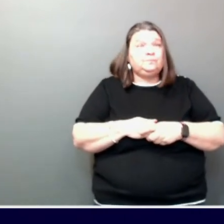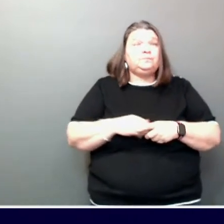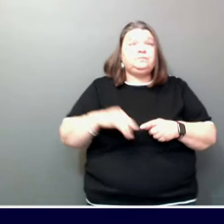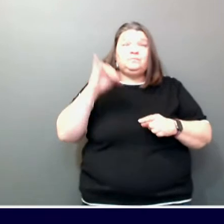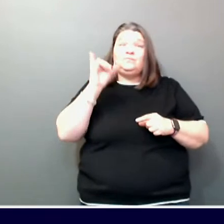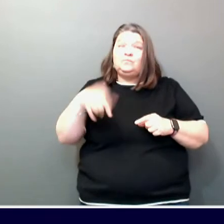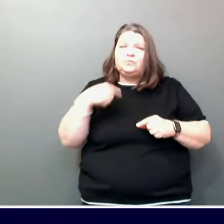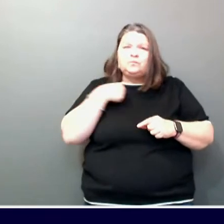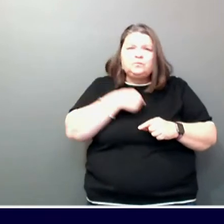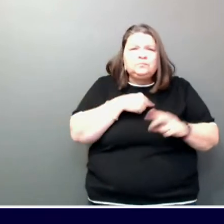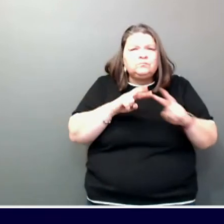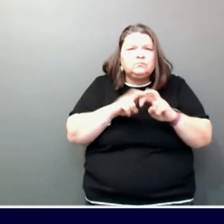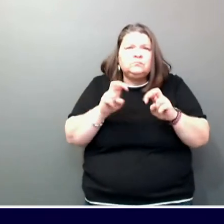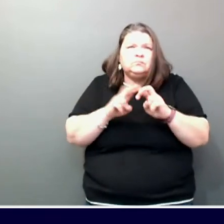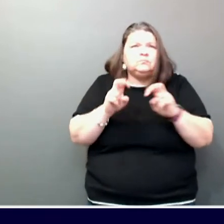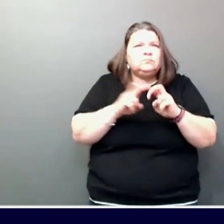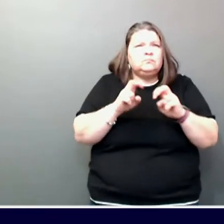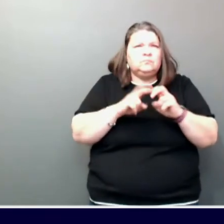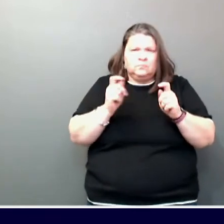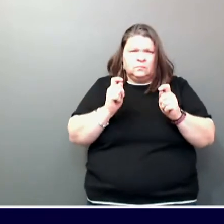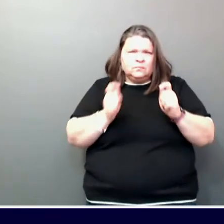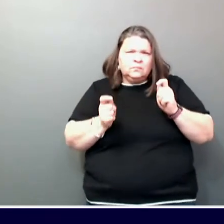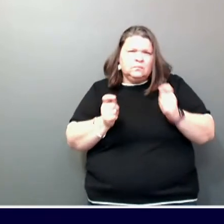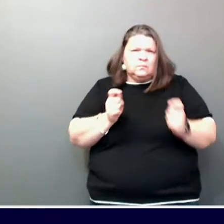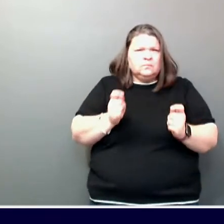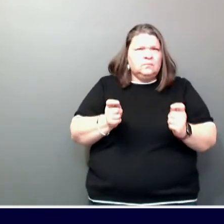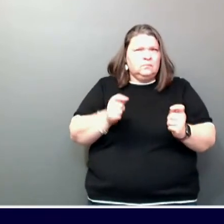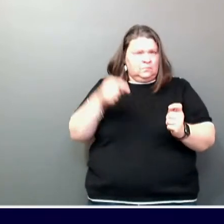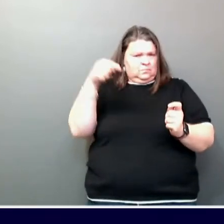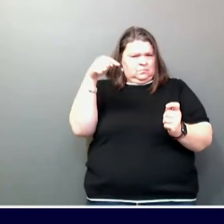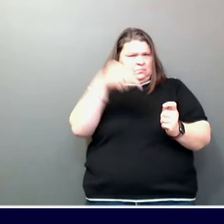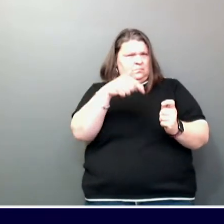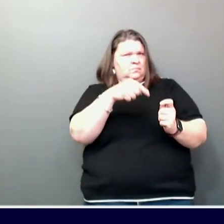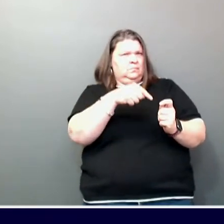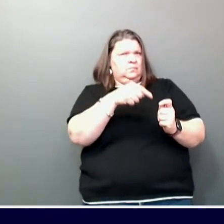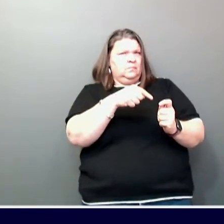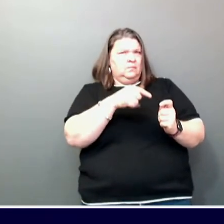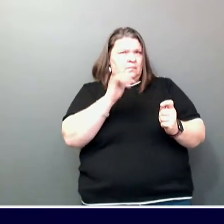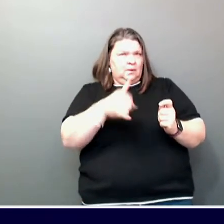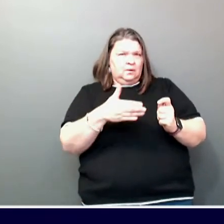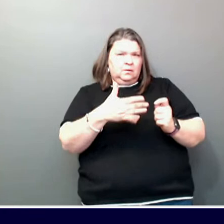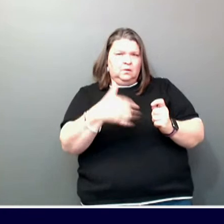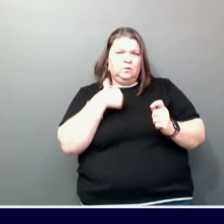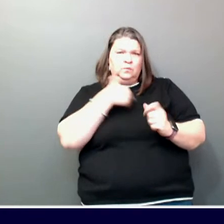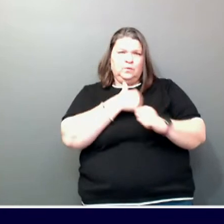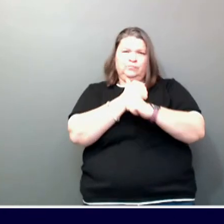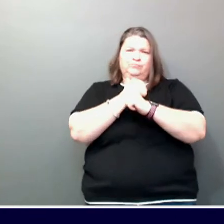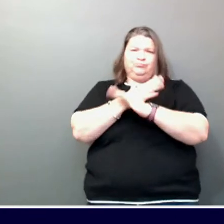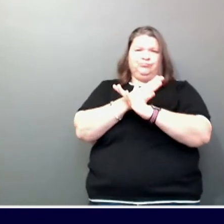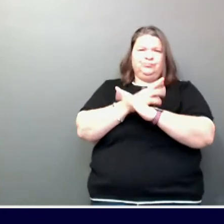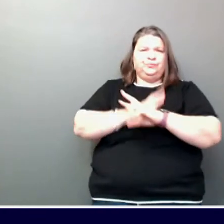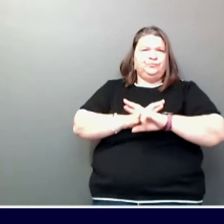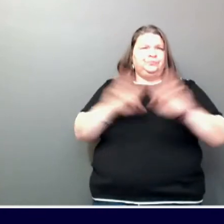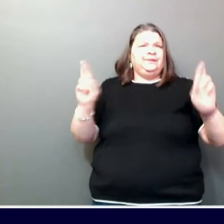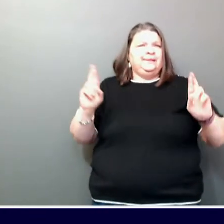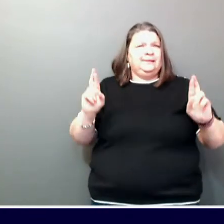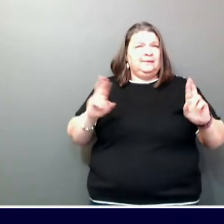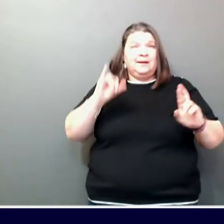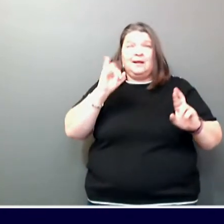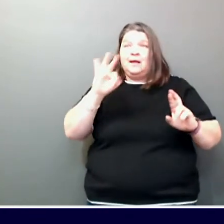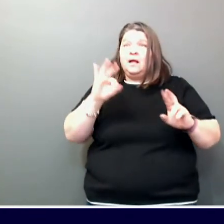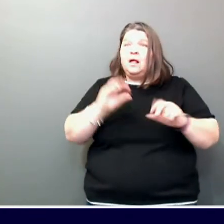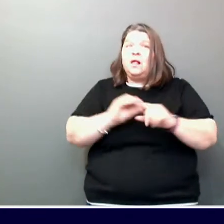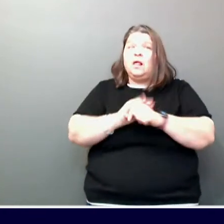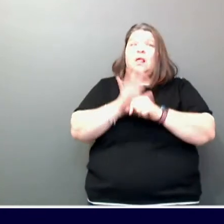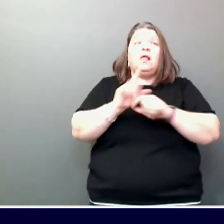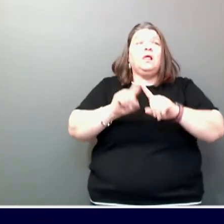So should indeed we find ourselves seeing an upswing of COVID-19, some variant or some related disease, we'll be even more prepared than